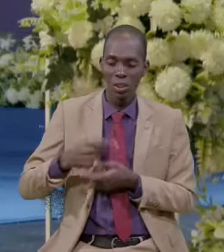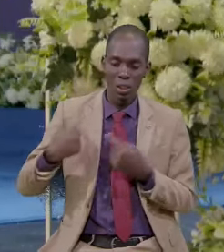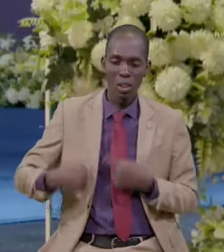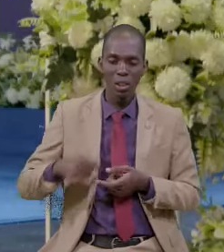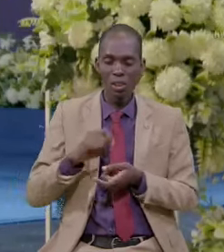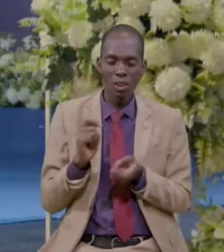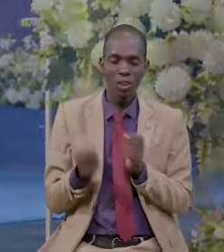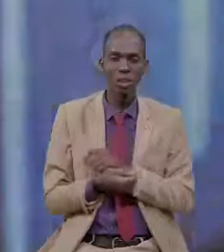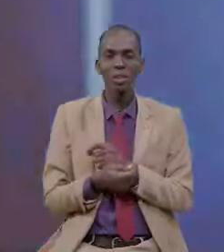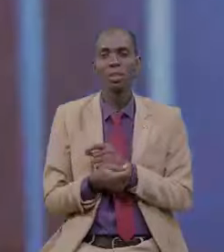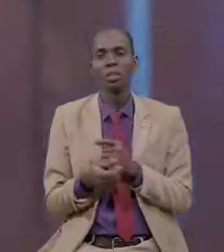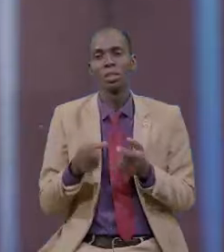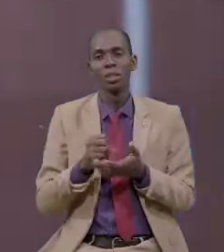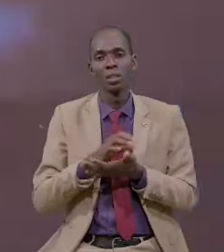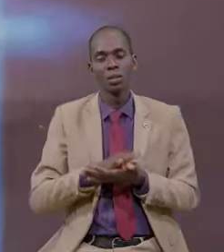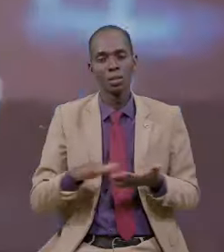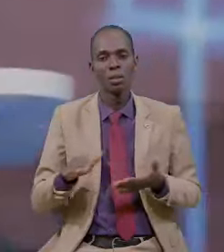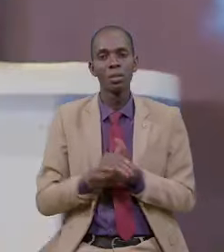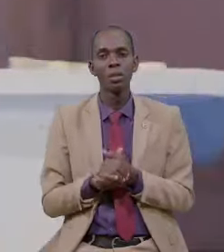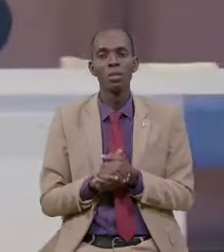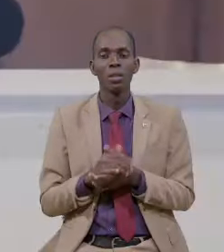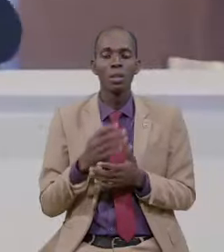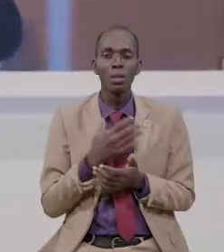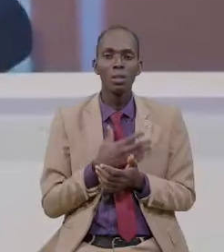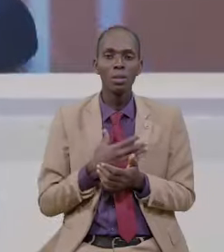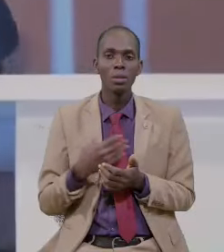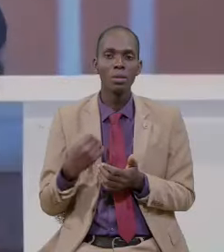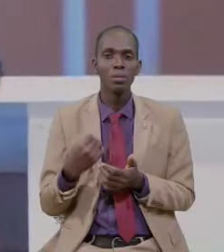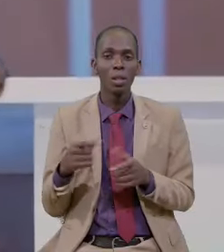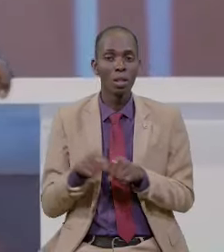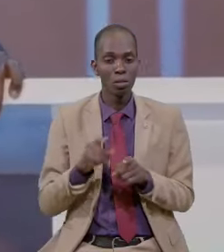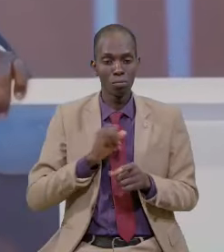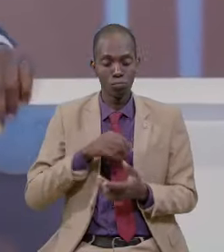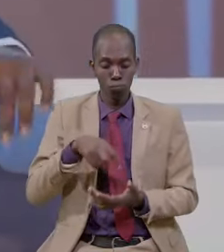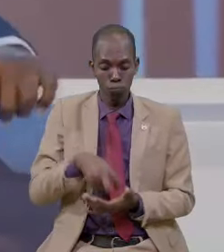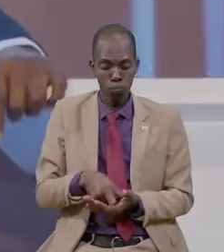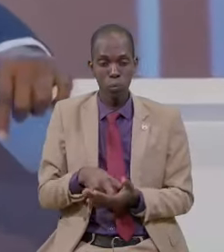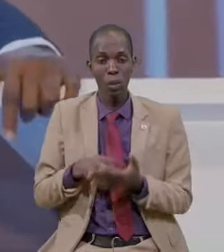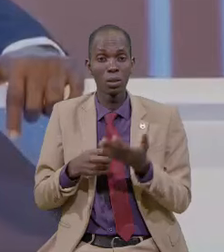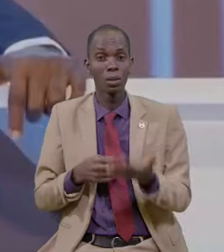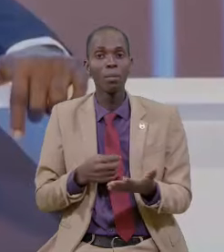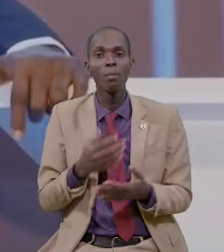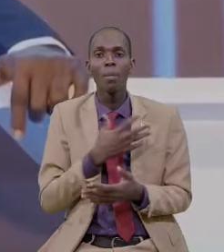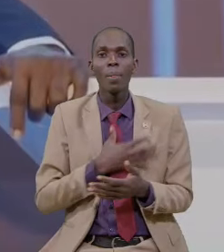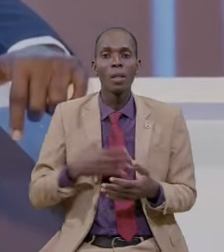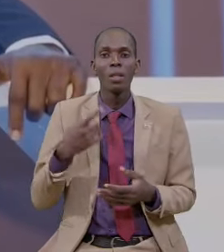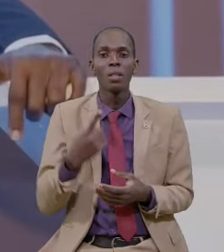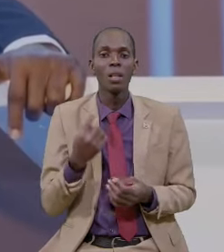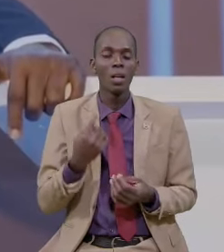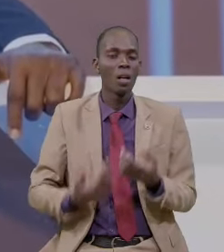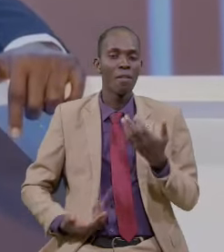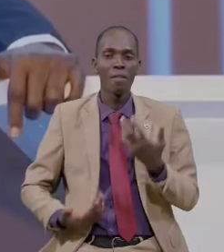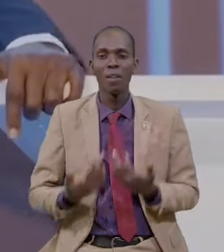sanctification. I can tell that I see it now in my mind's eye as I knelt down there, and the fire